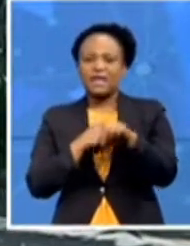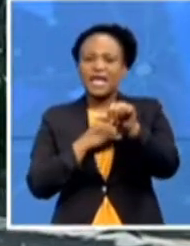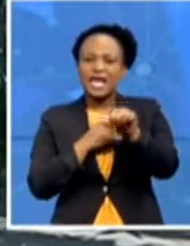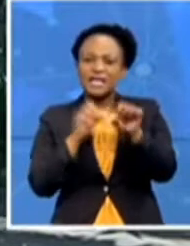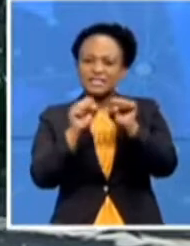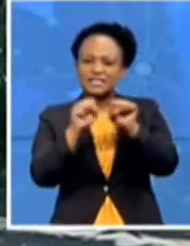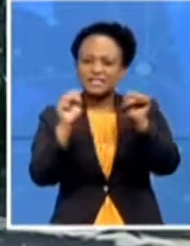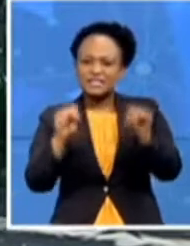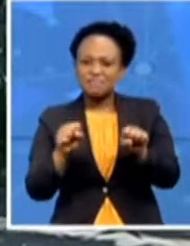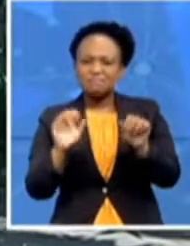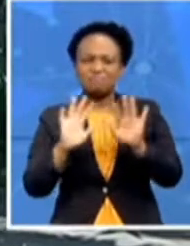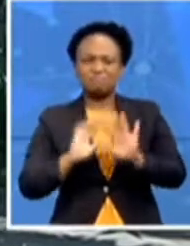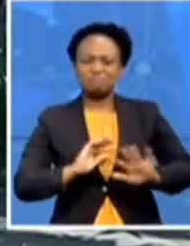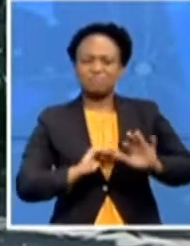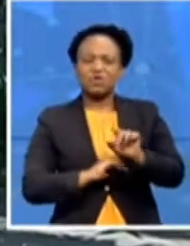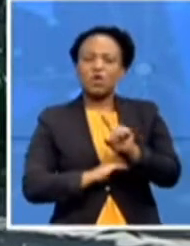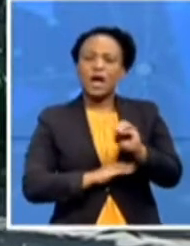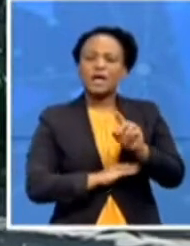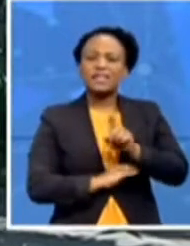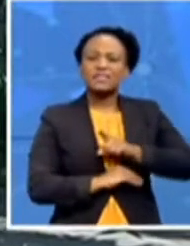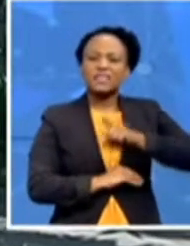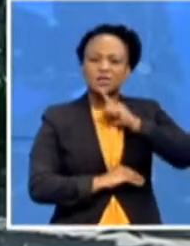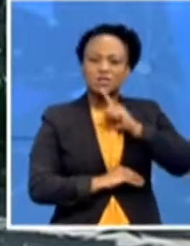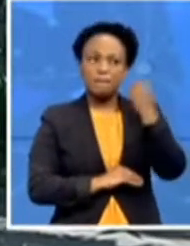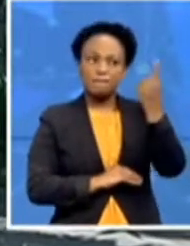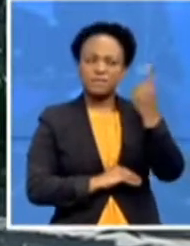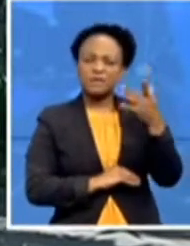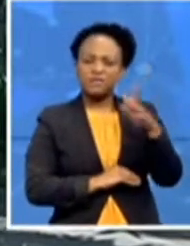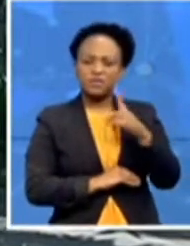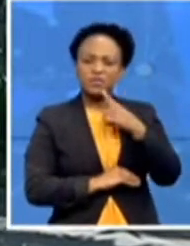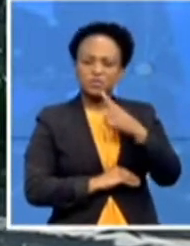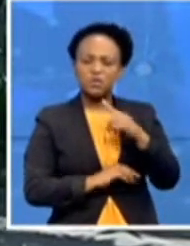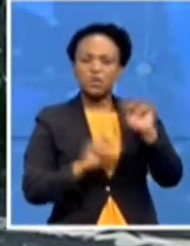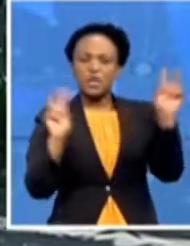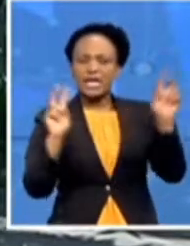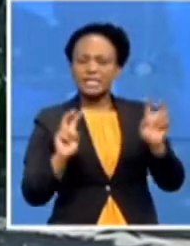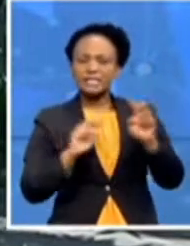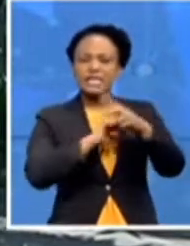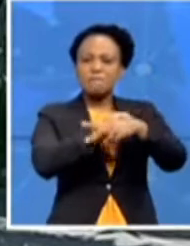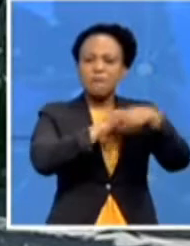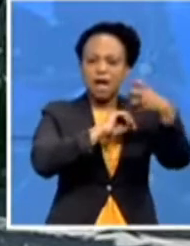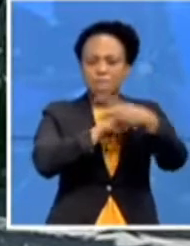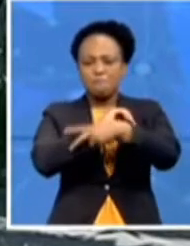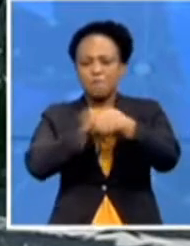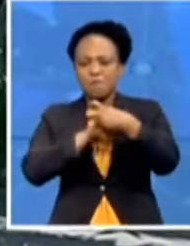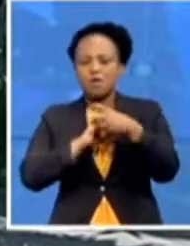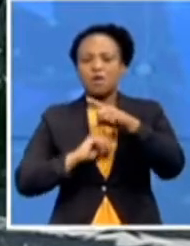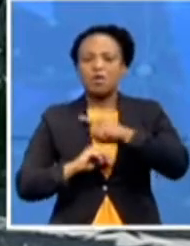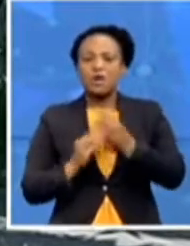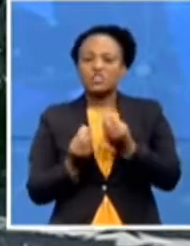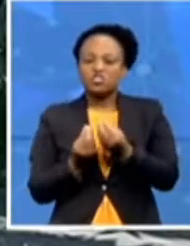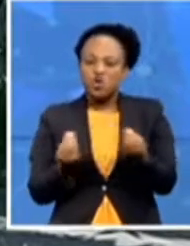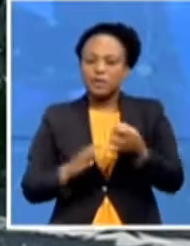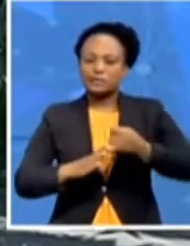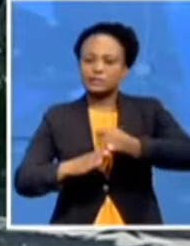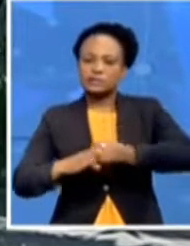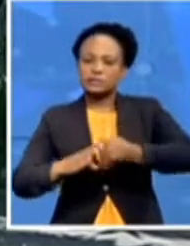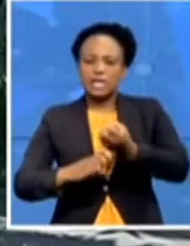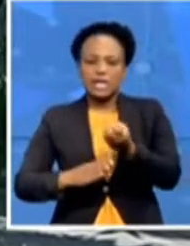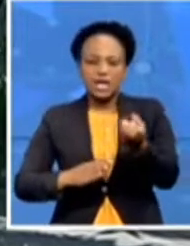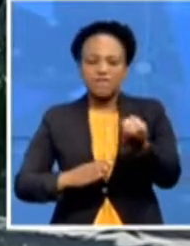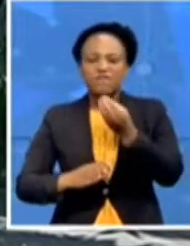the principal just said, the electricity got stolen, they can't feed these kids, and most of these kids come to school and they only get their only meal for the day